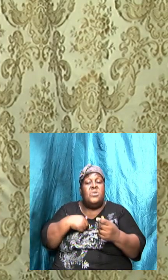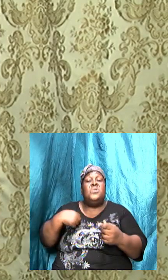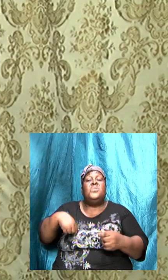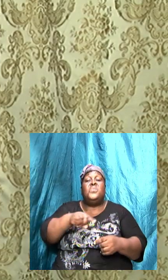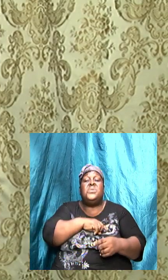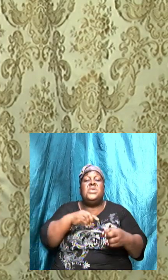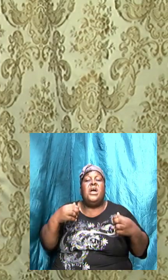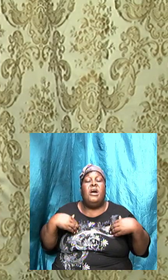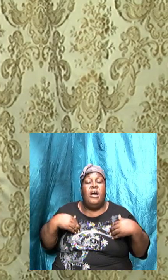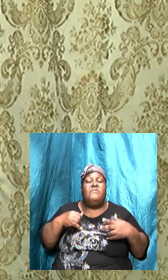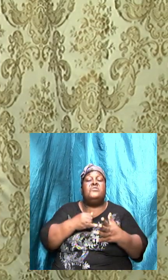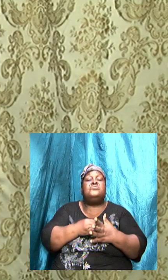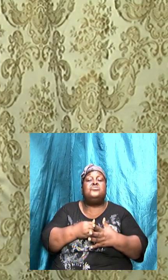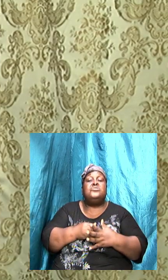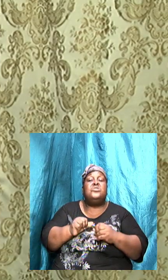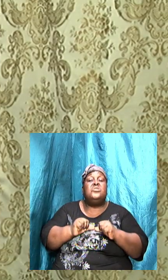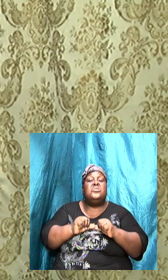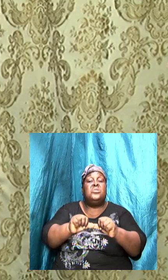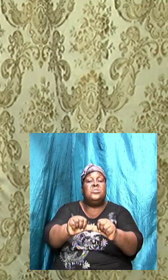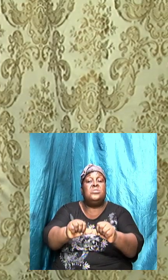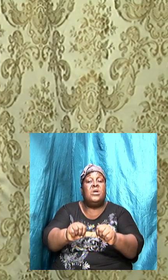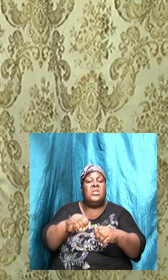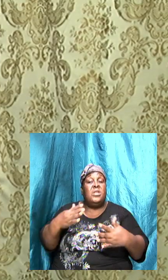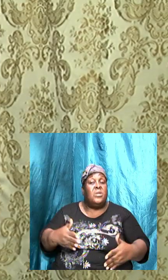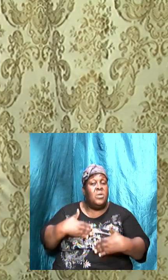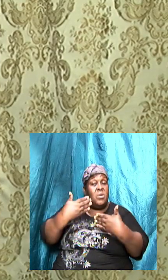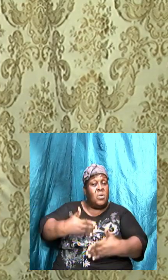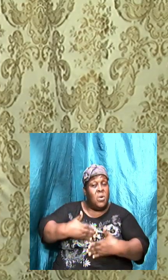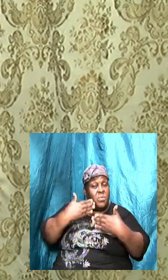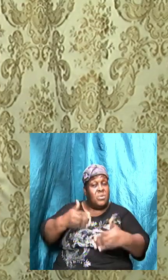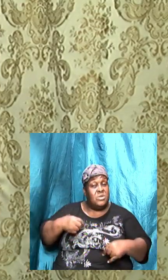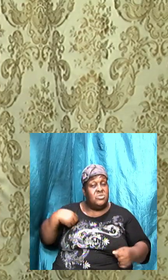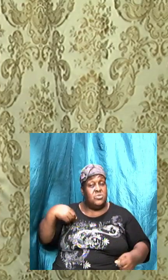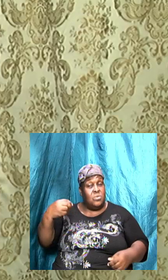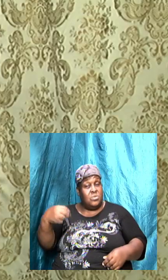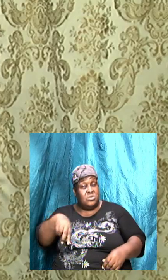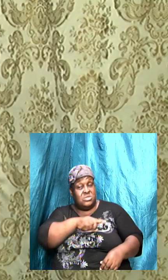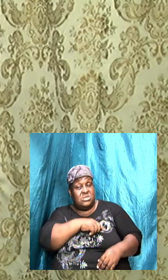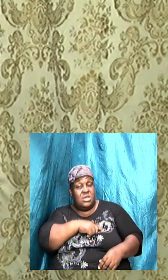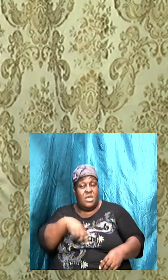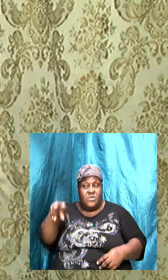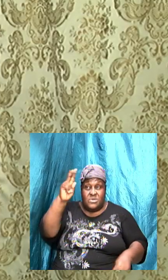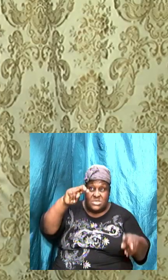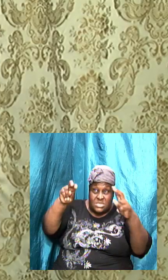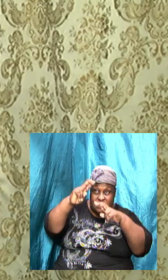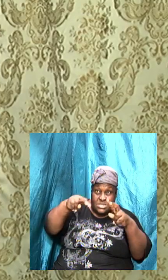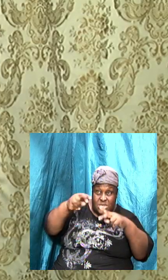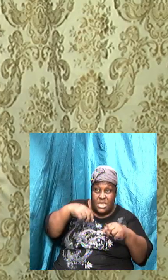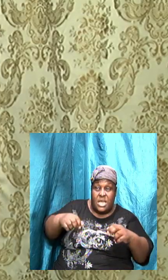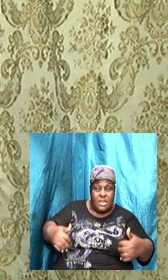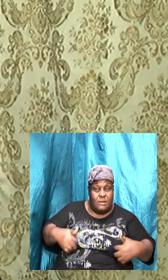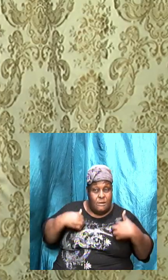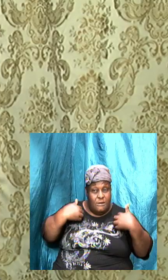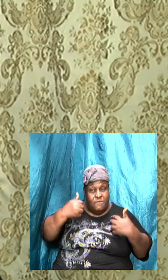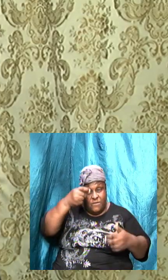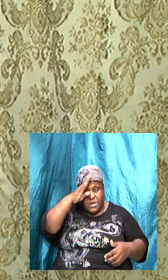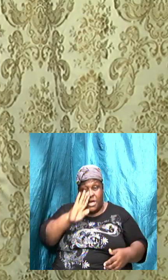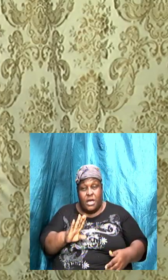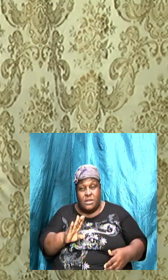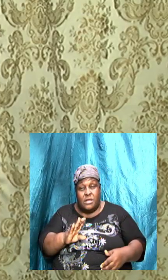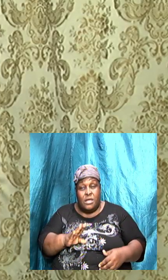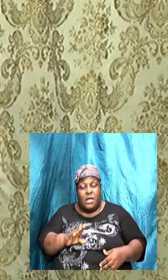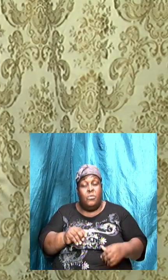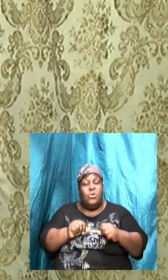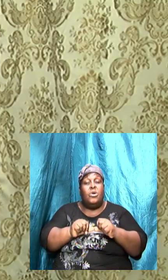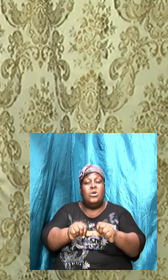us. And I encourage us, as we seek after things, as we walk with God, as we pursue righteousness, whatever it is